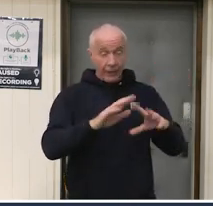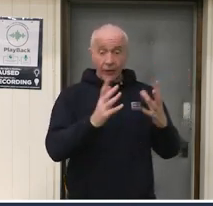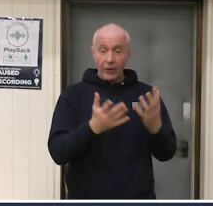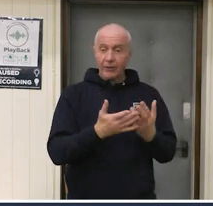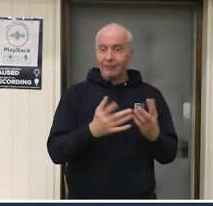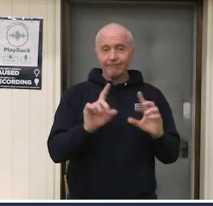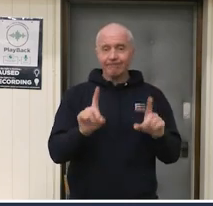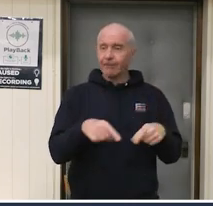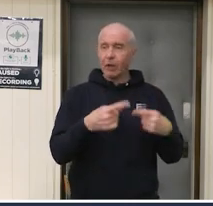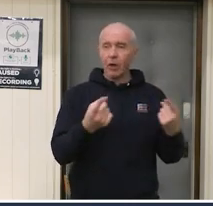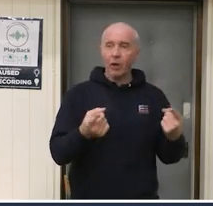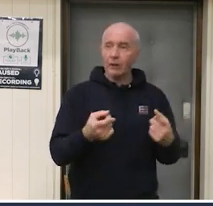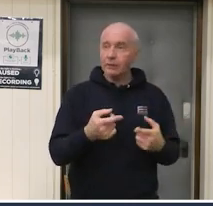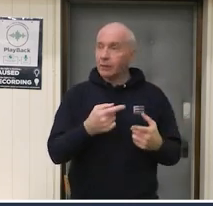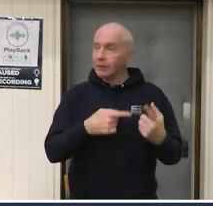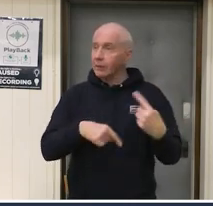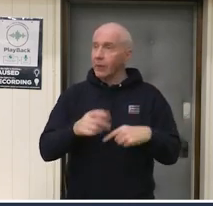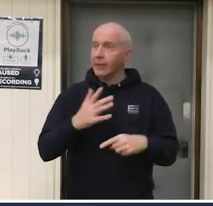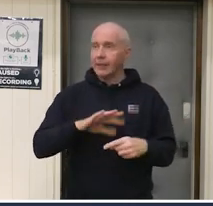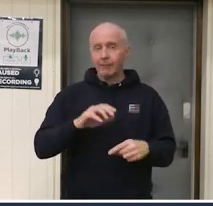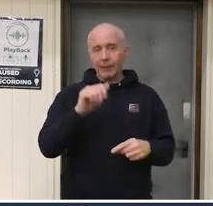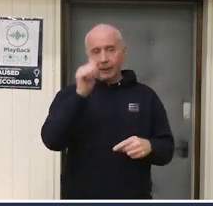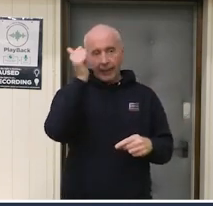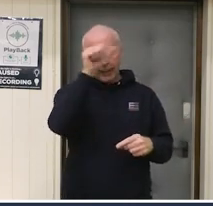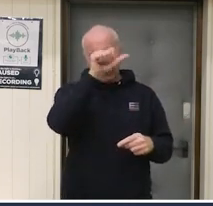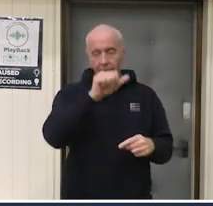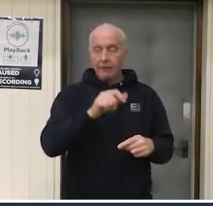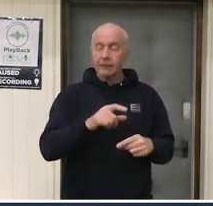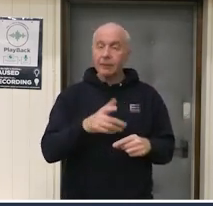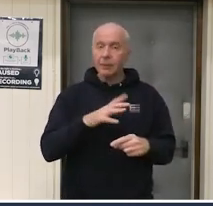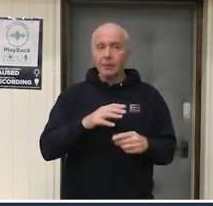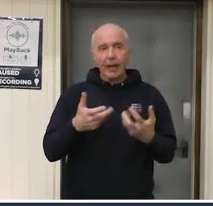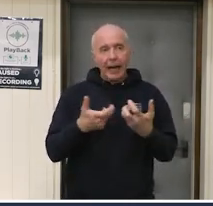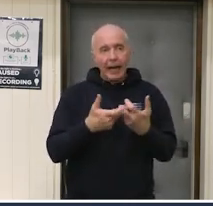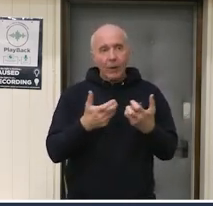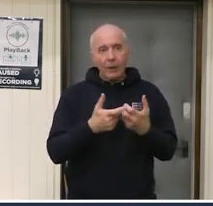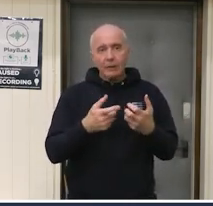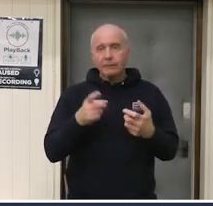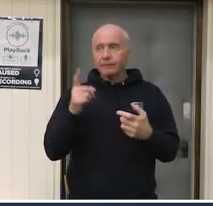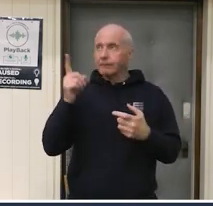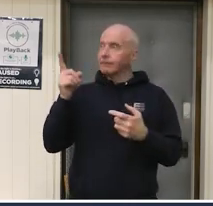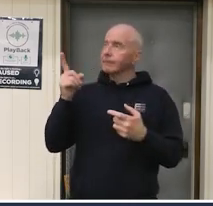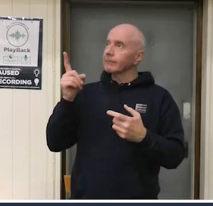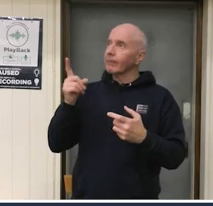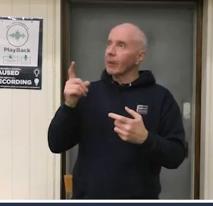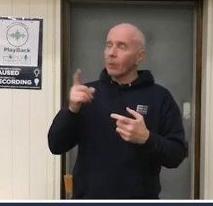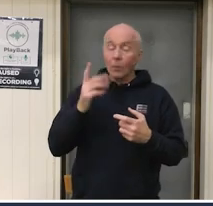do this. And we can utilize some of the properties of matter that it gets to when you heat matter to these kind of